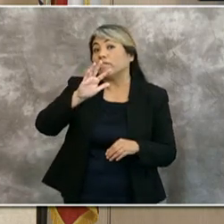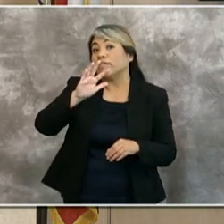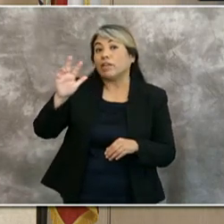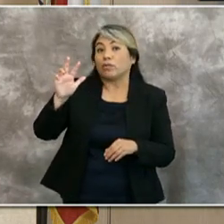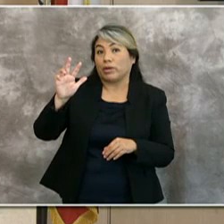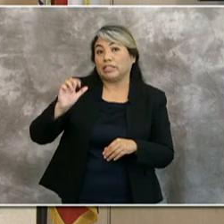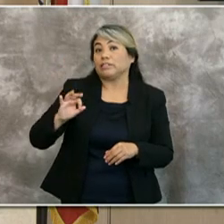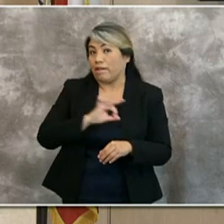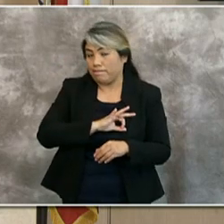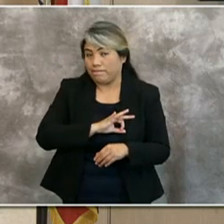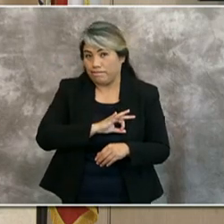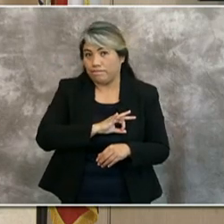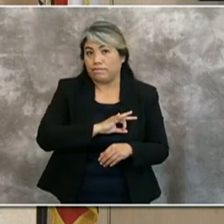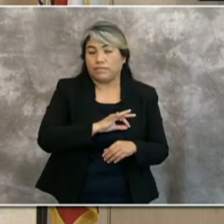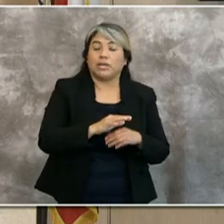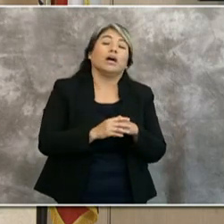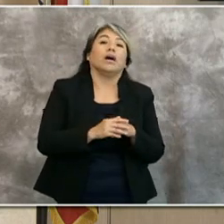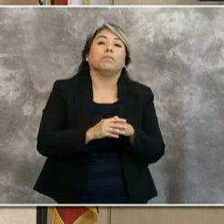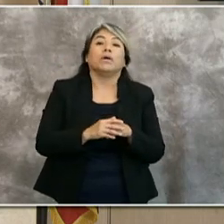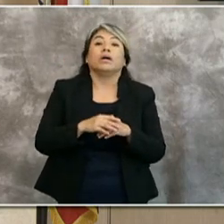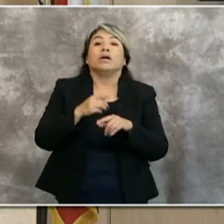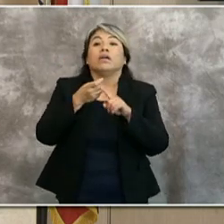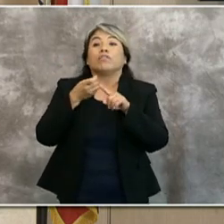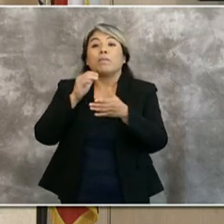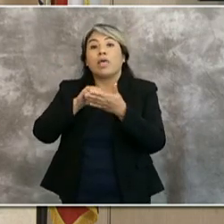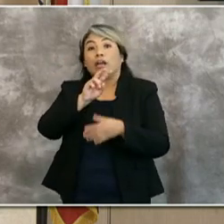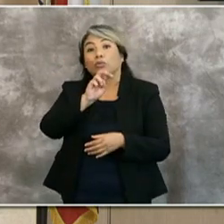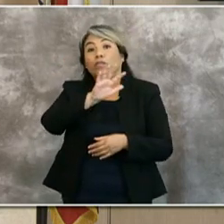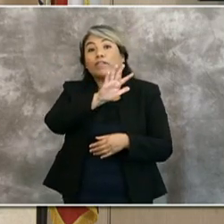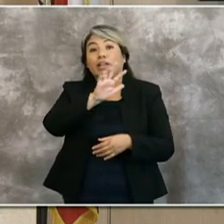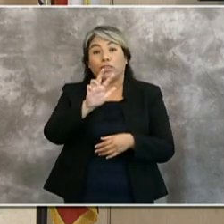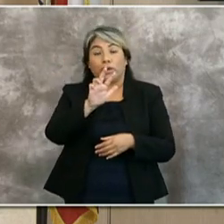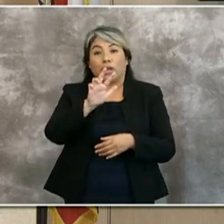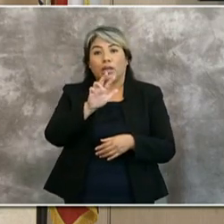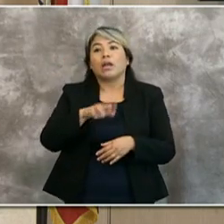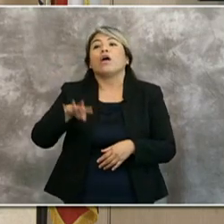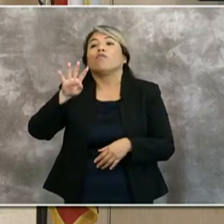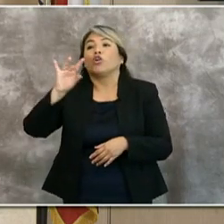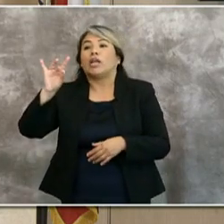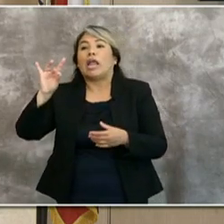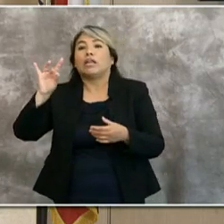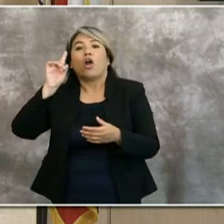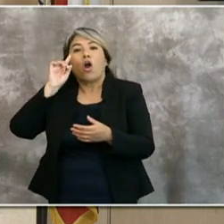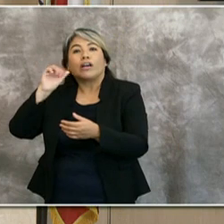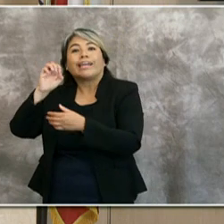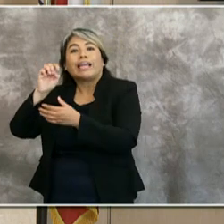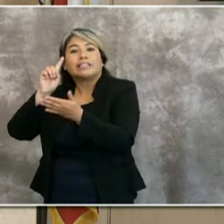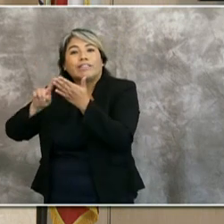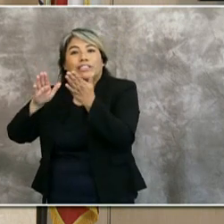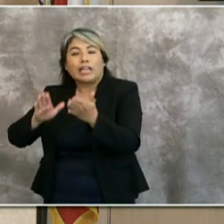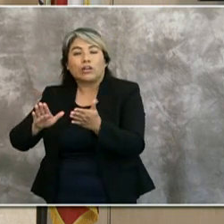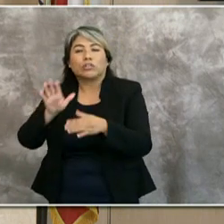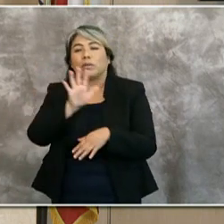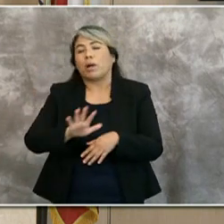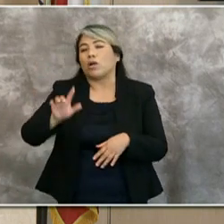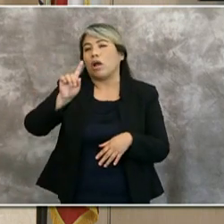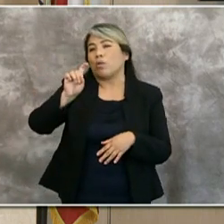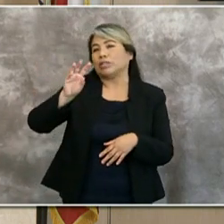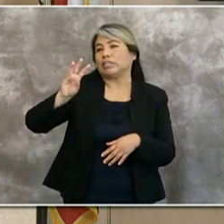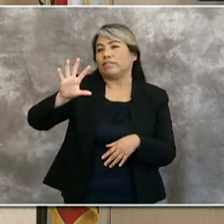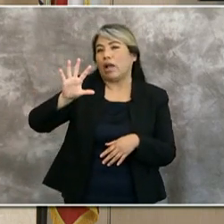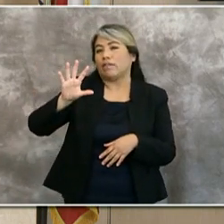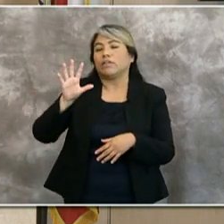253 staff. And of that, 48 are case investigators, about 165